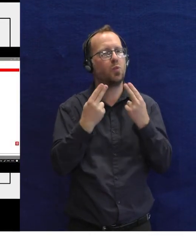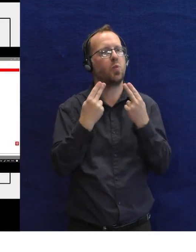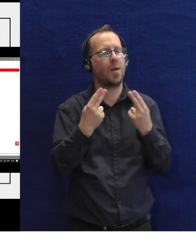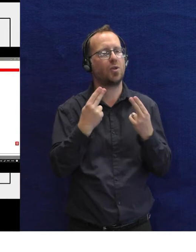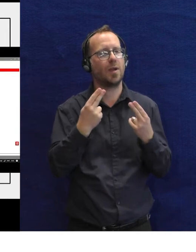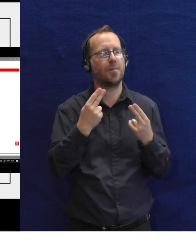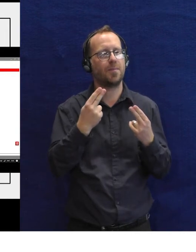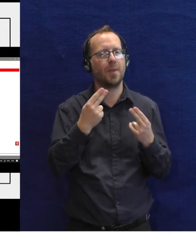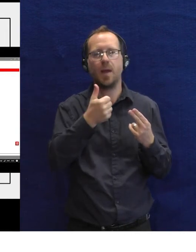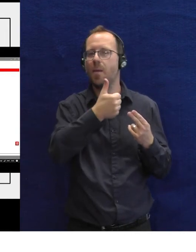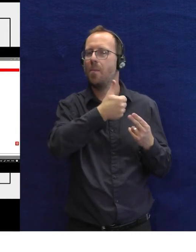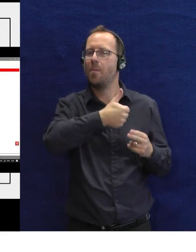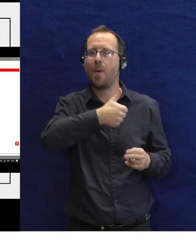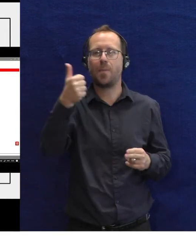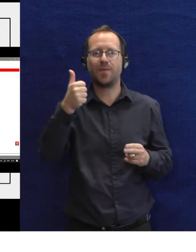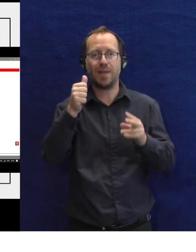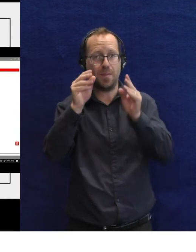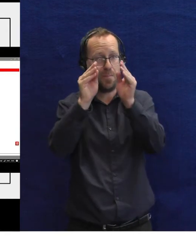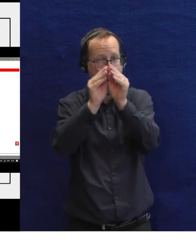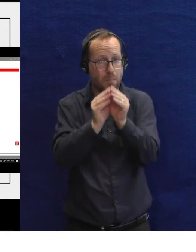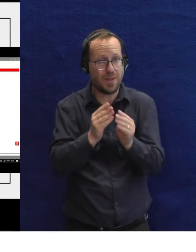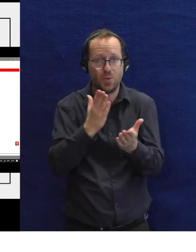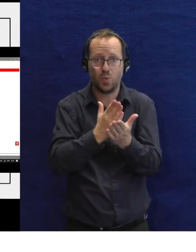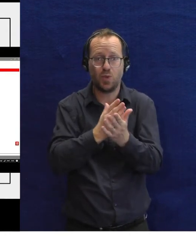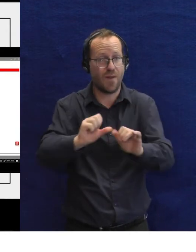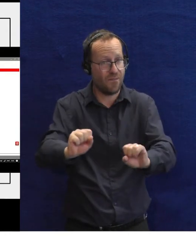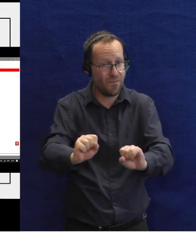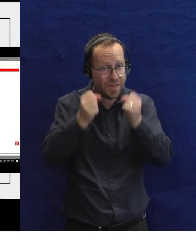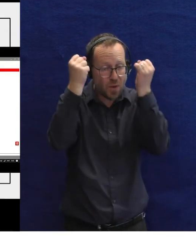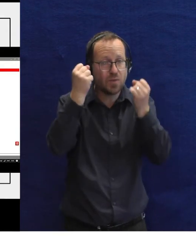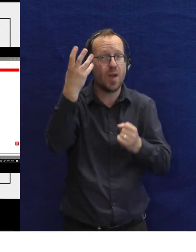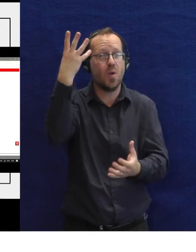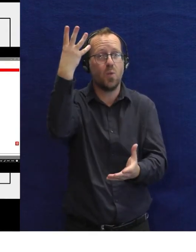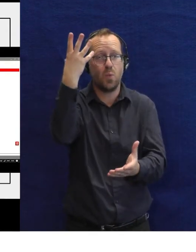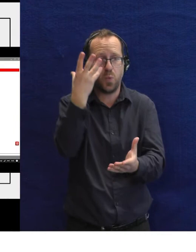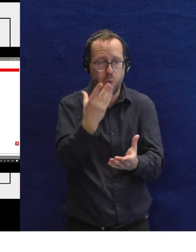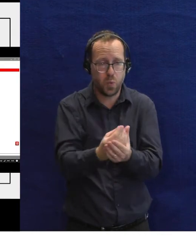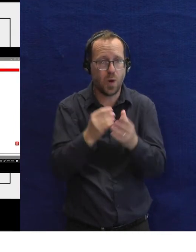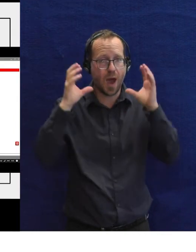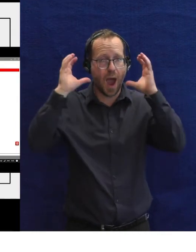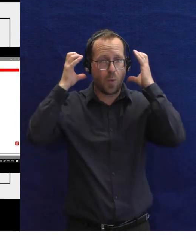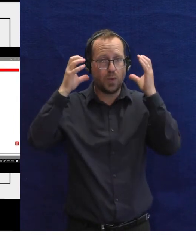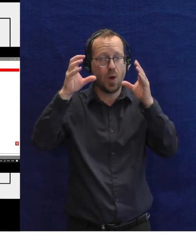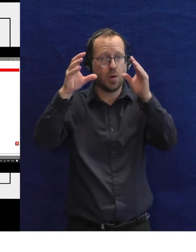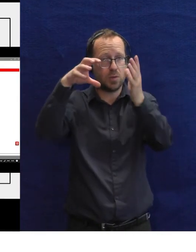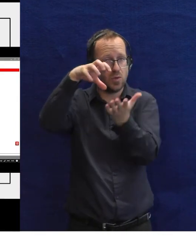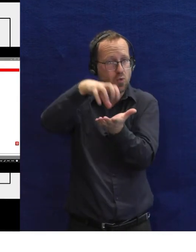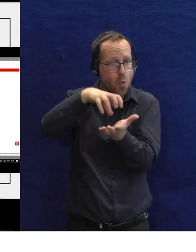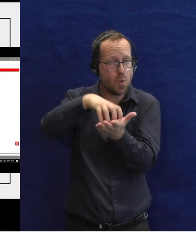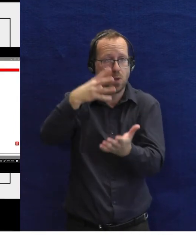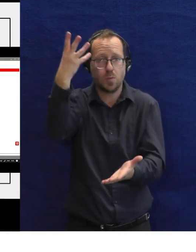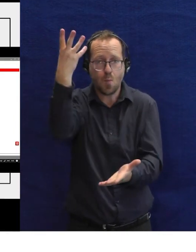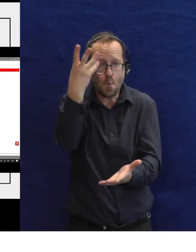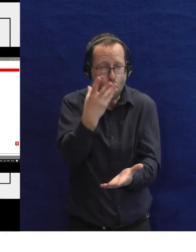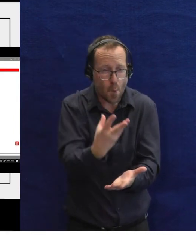process. You find the right position, where do you want to add audio description, you type in the text, you generate the audio file, and you can play it